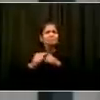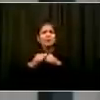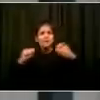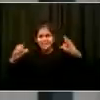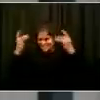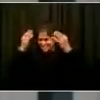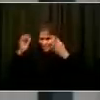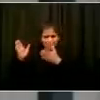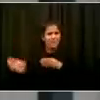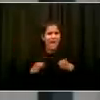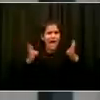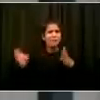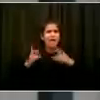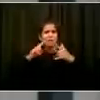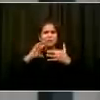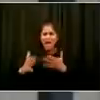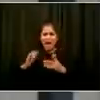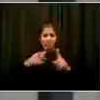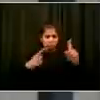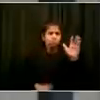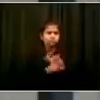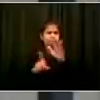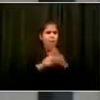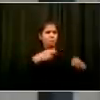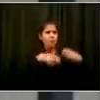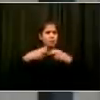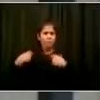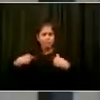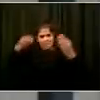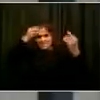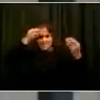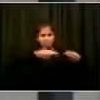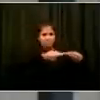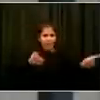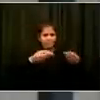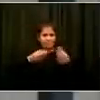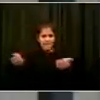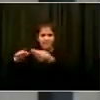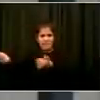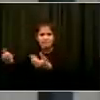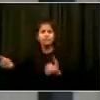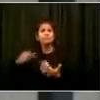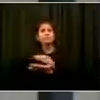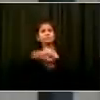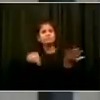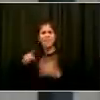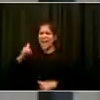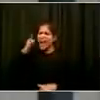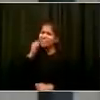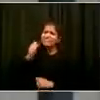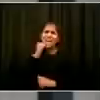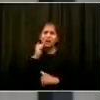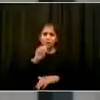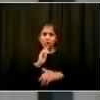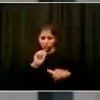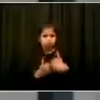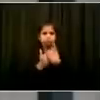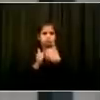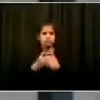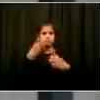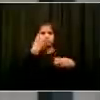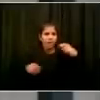compliance projects across the state of New York. Every day is difficult, but I truly stand on the back of the Black business owners